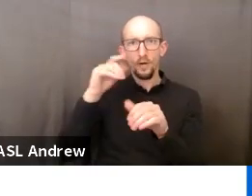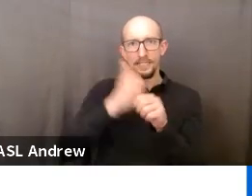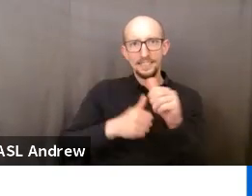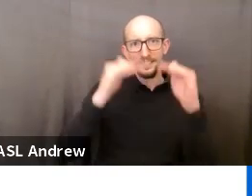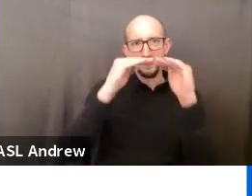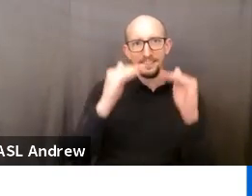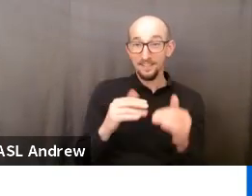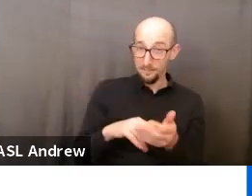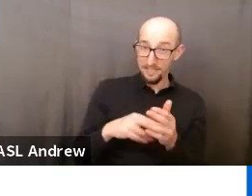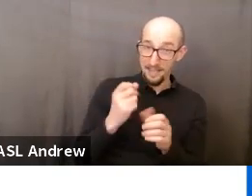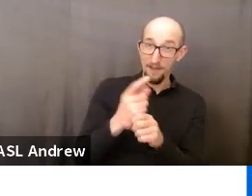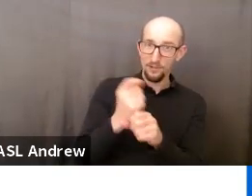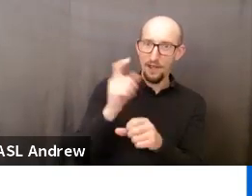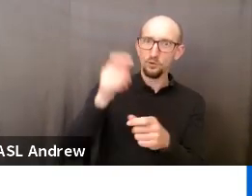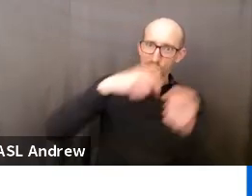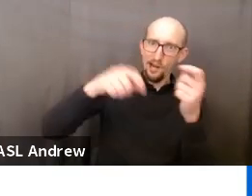annually. Is that